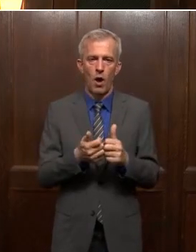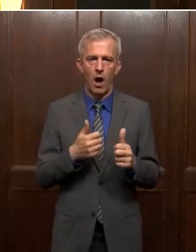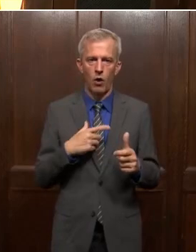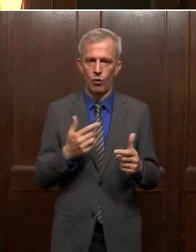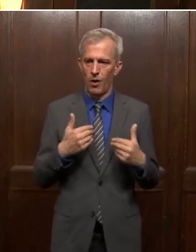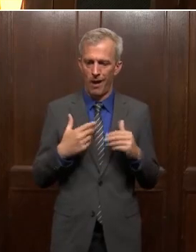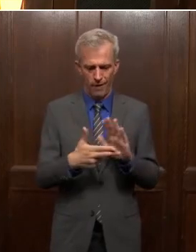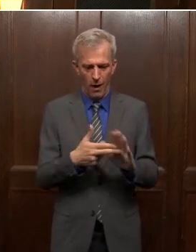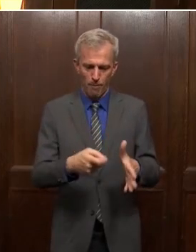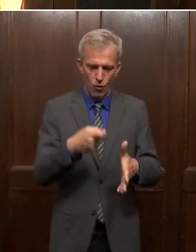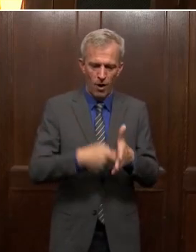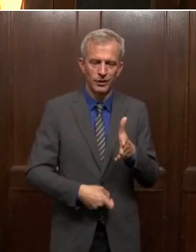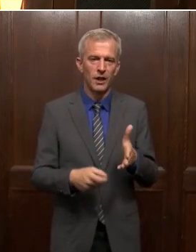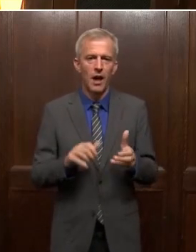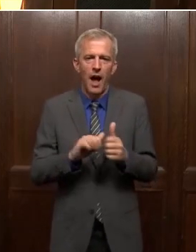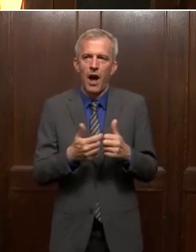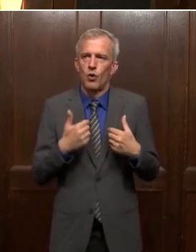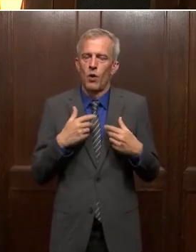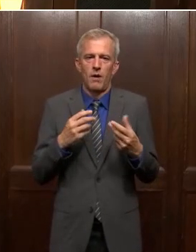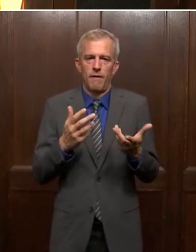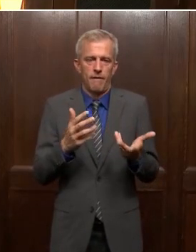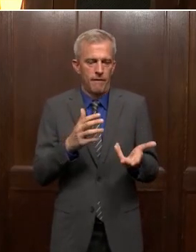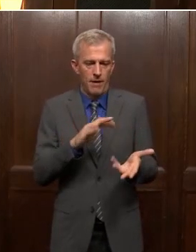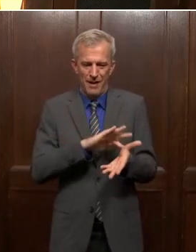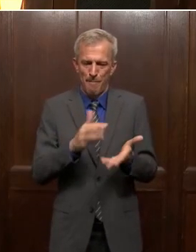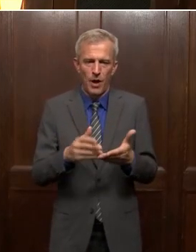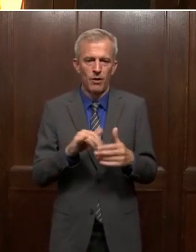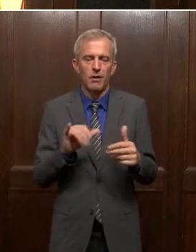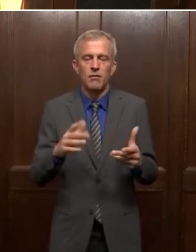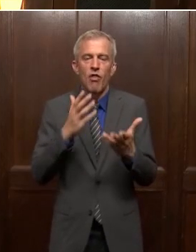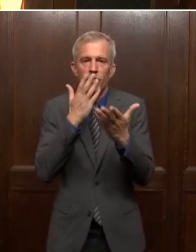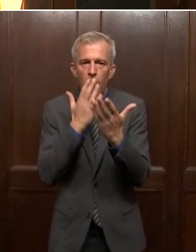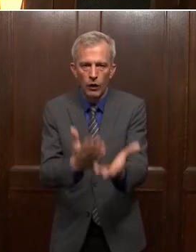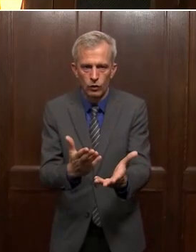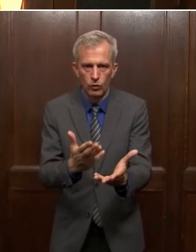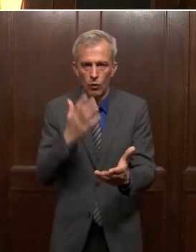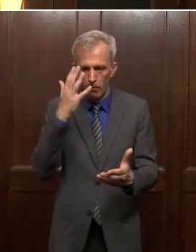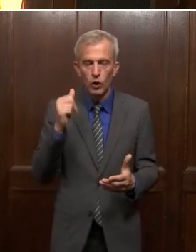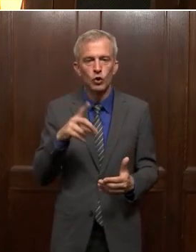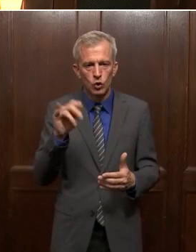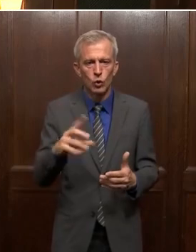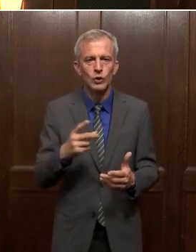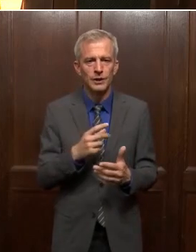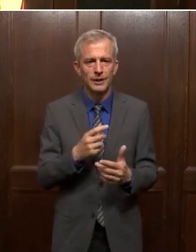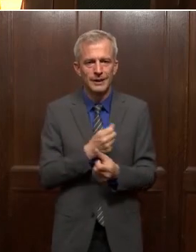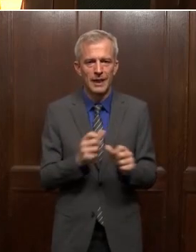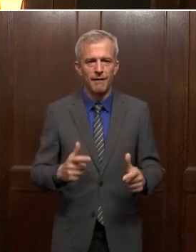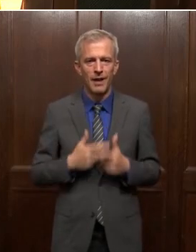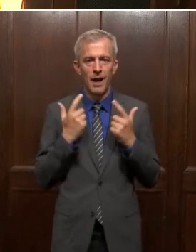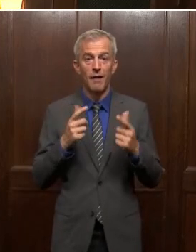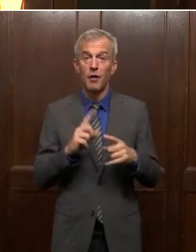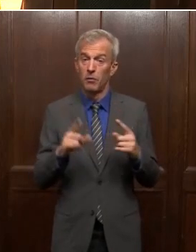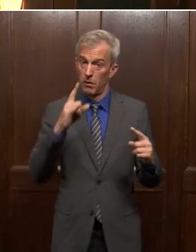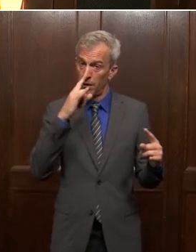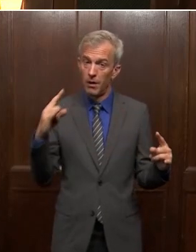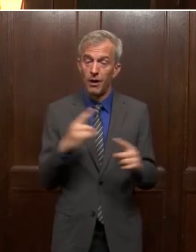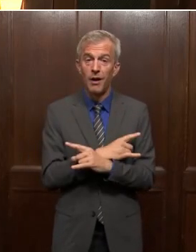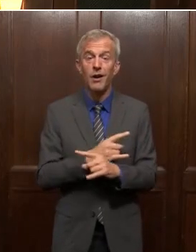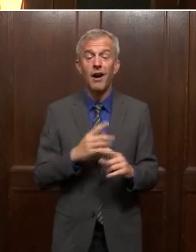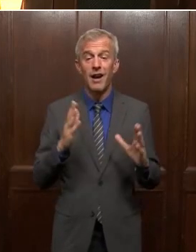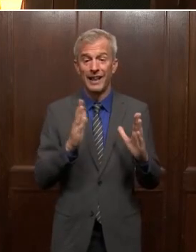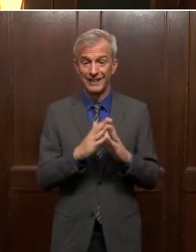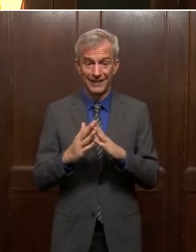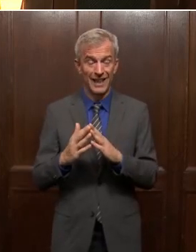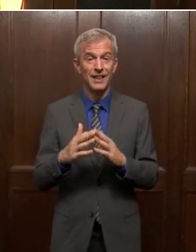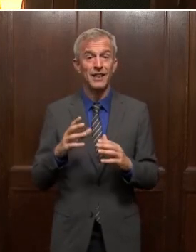I don't even know how to quantify that. Thank you. Like, you have been lifesavers. But the irony is, those cities that do well and